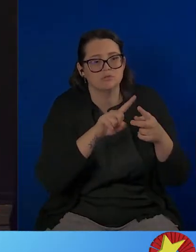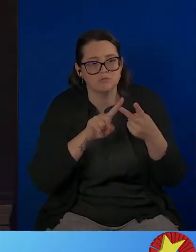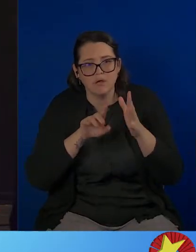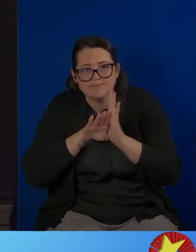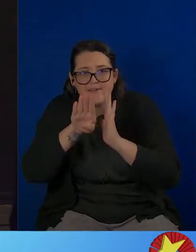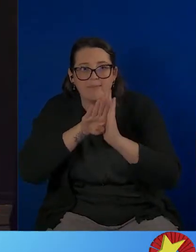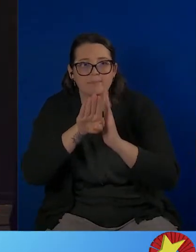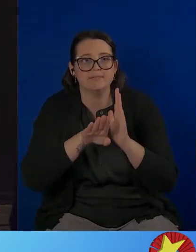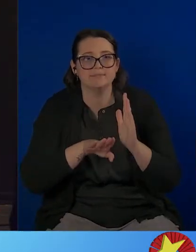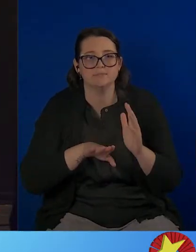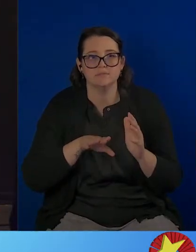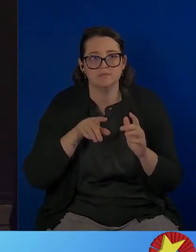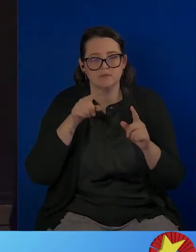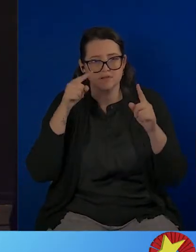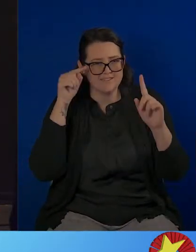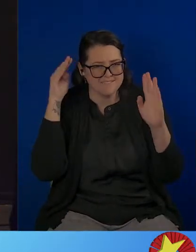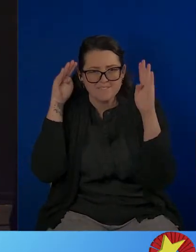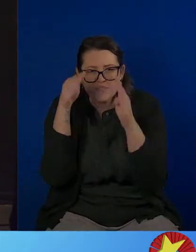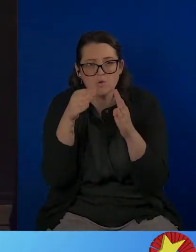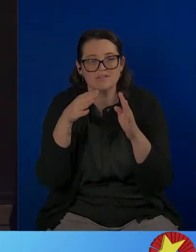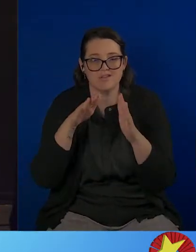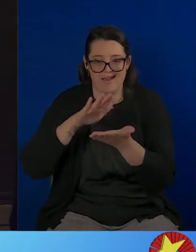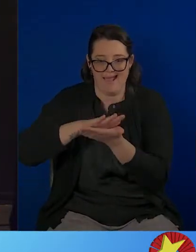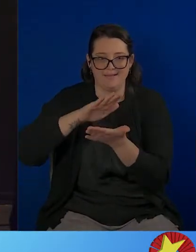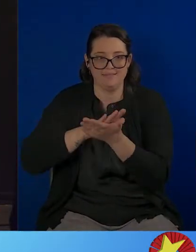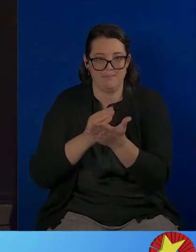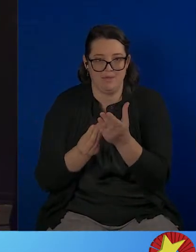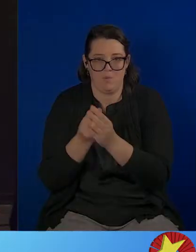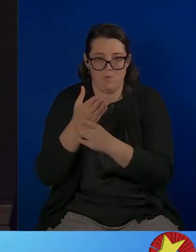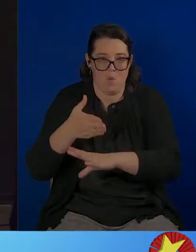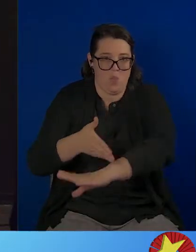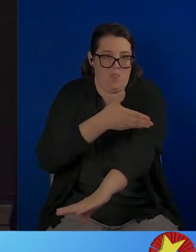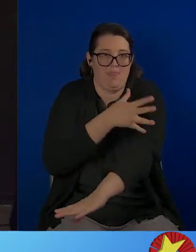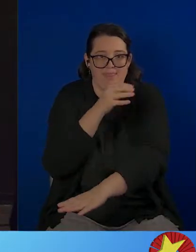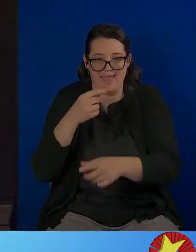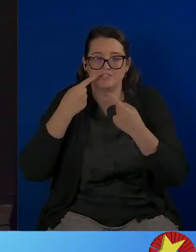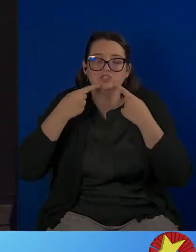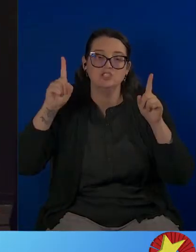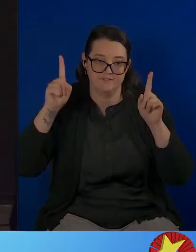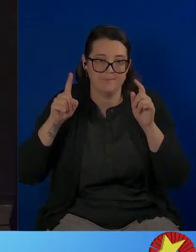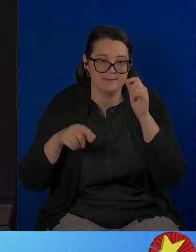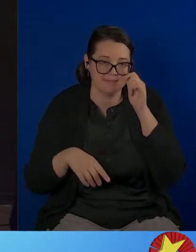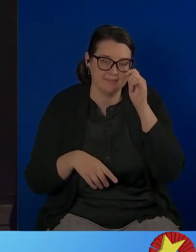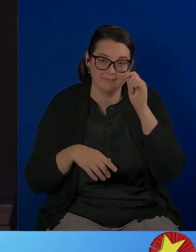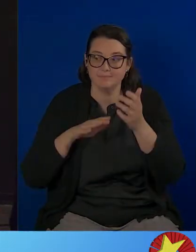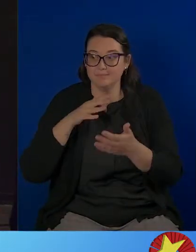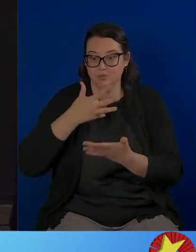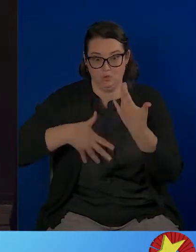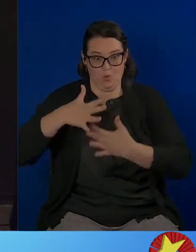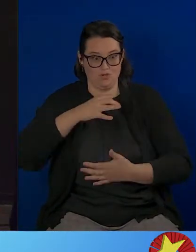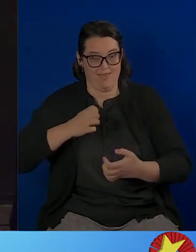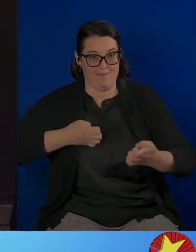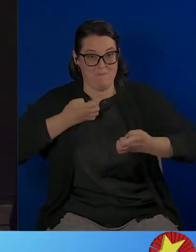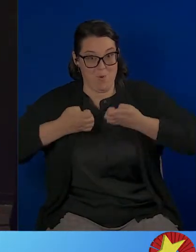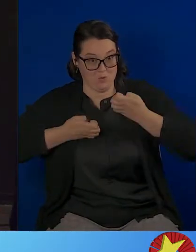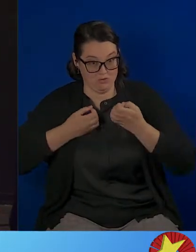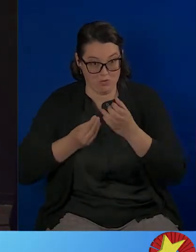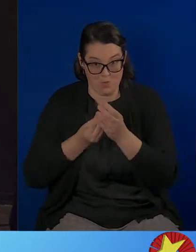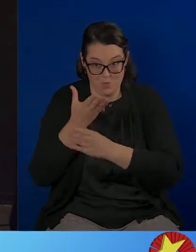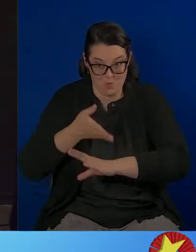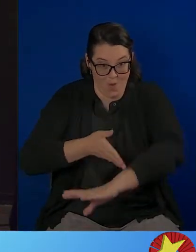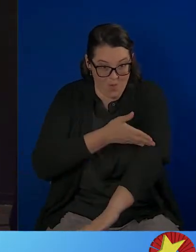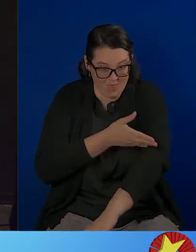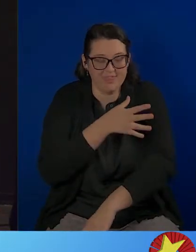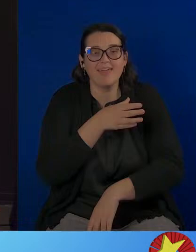toward academic growth and achievement, toward social and emotional growth, and